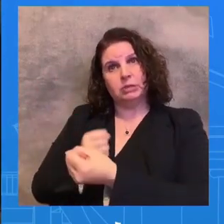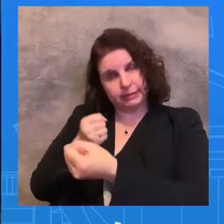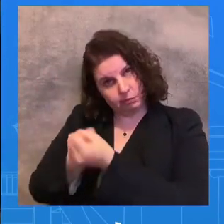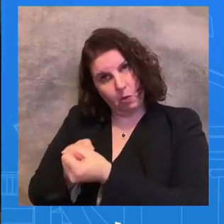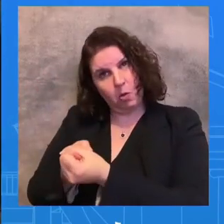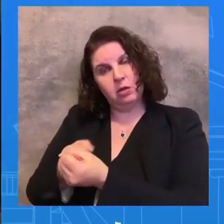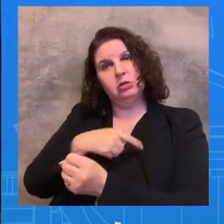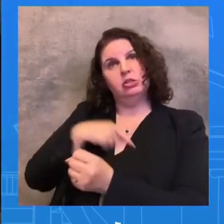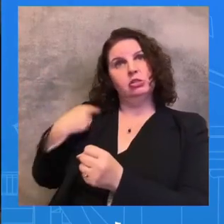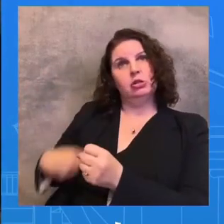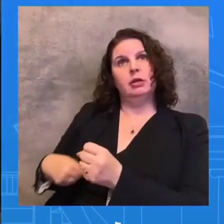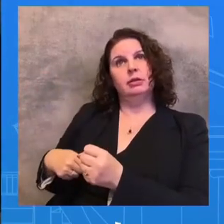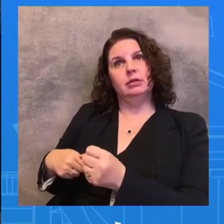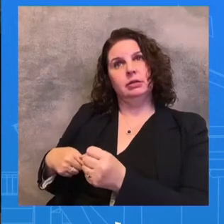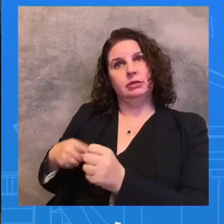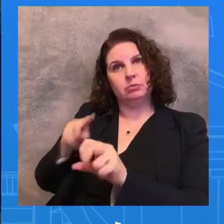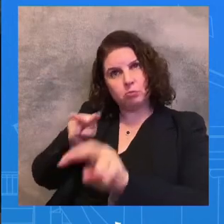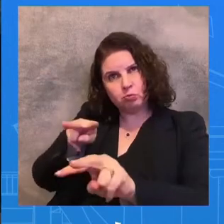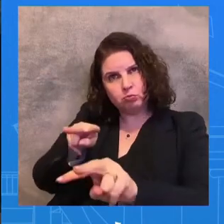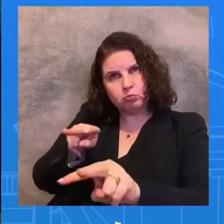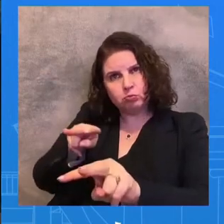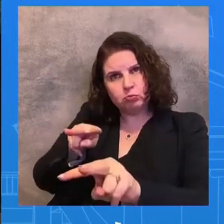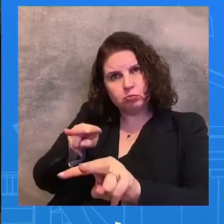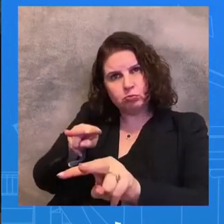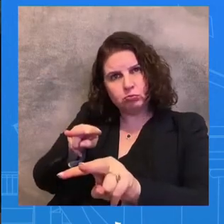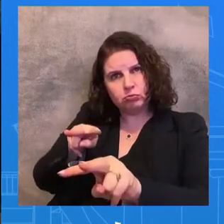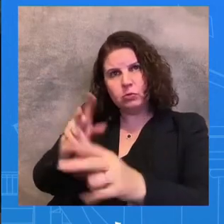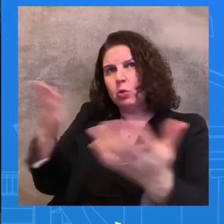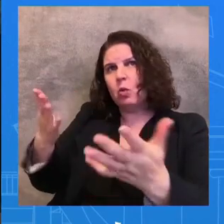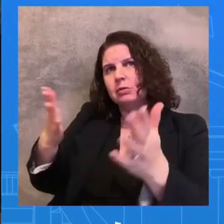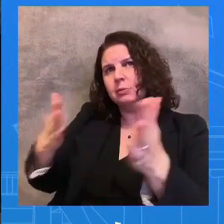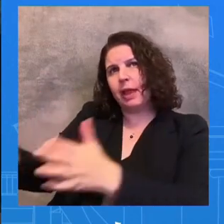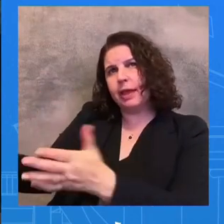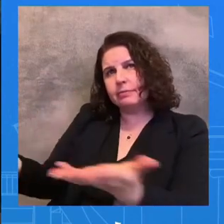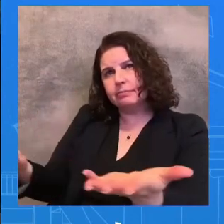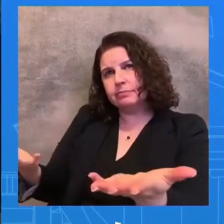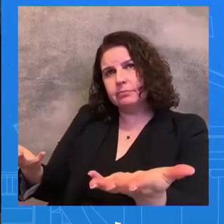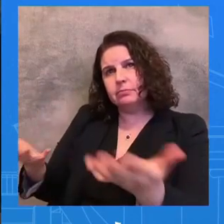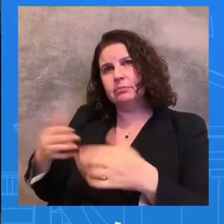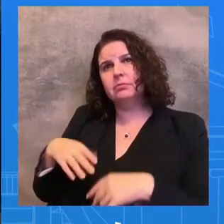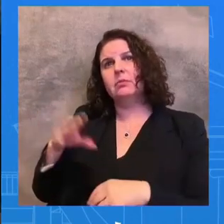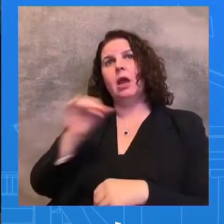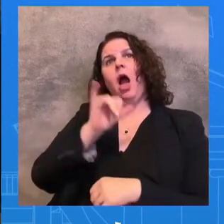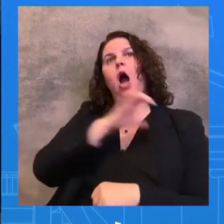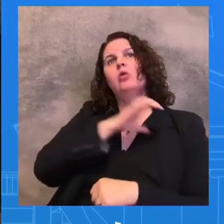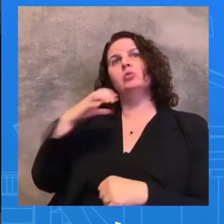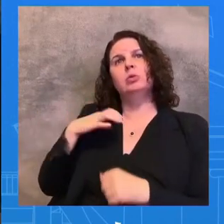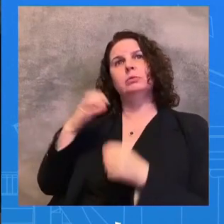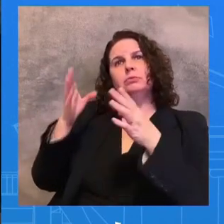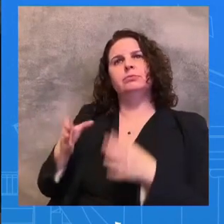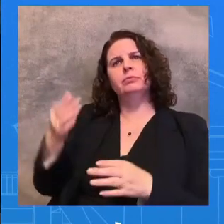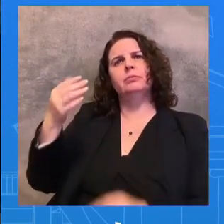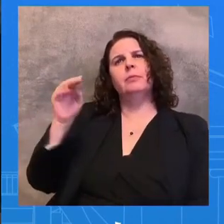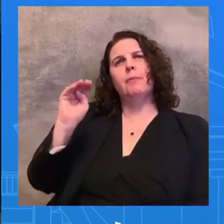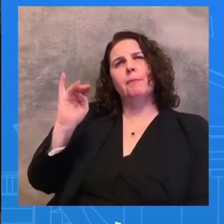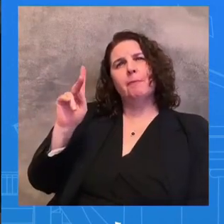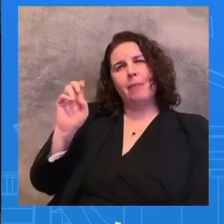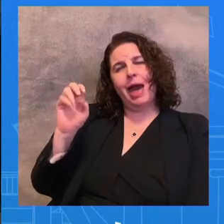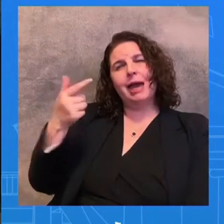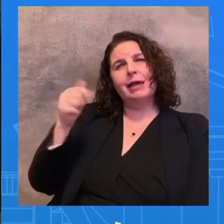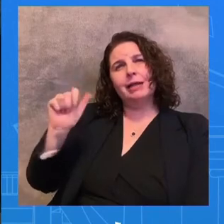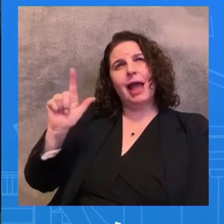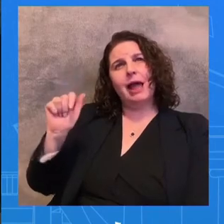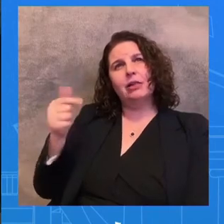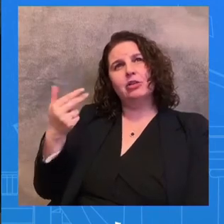former Congressman Mike Gallagher, who just resigned last month. And he had been a critic to the Communist Party, also a supporter of